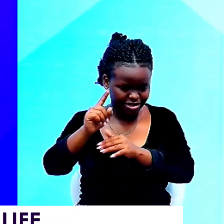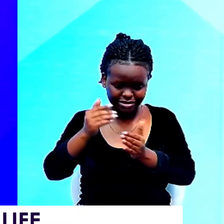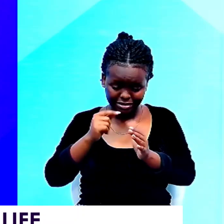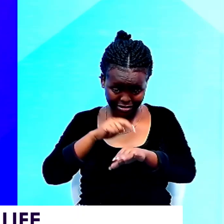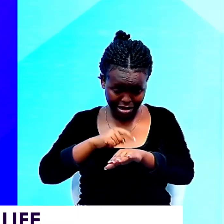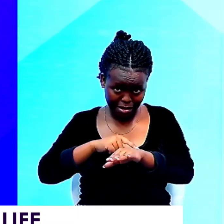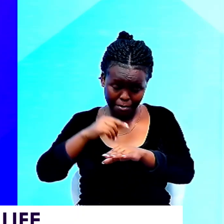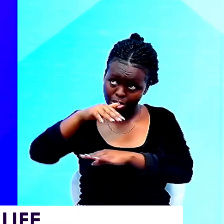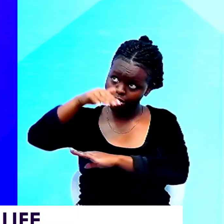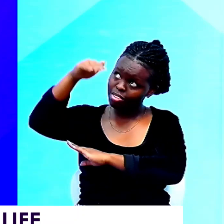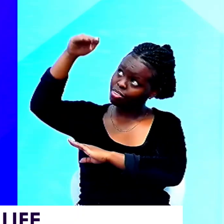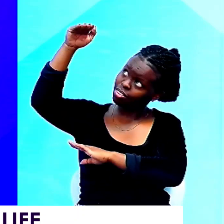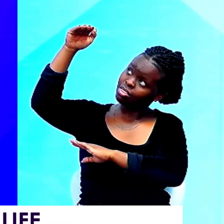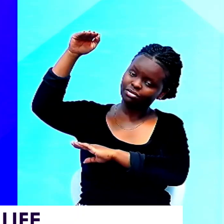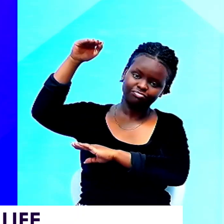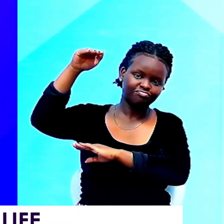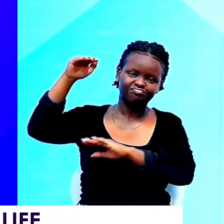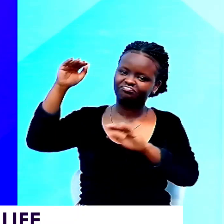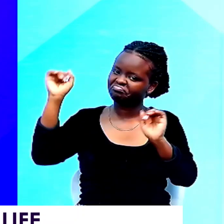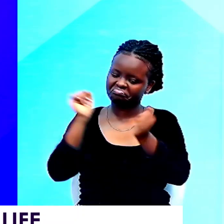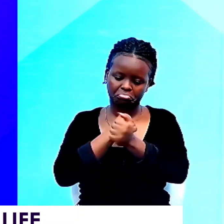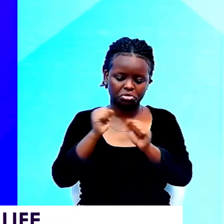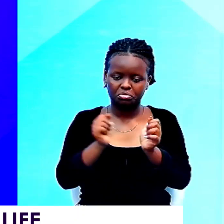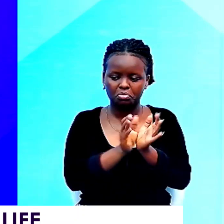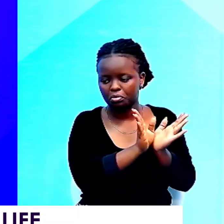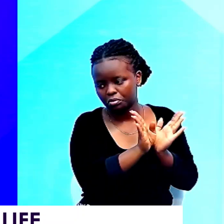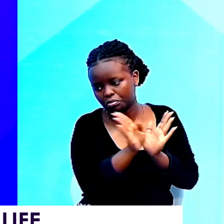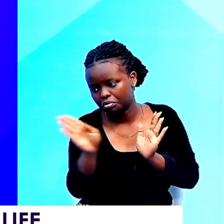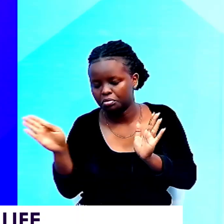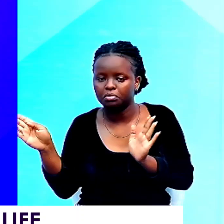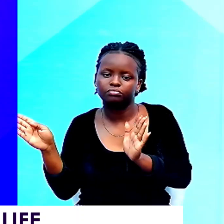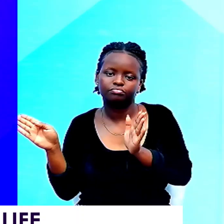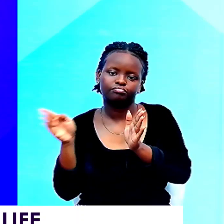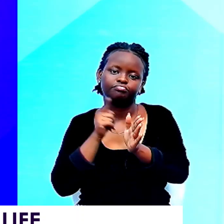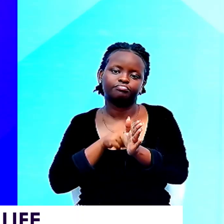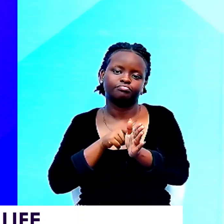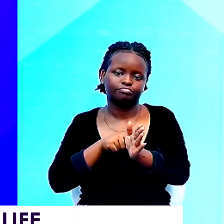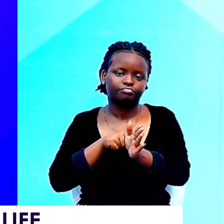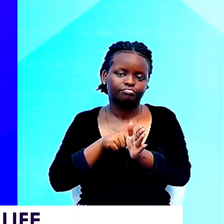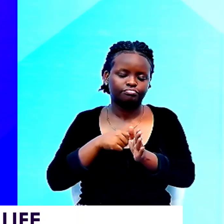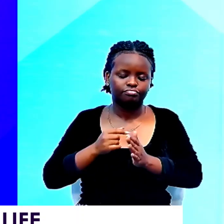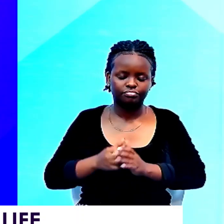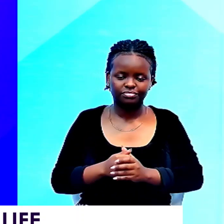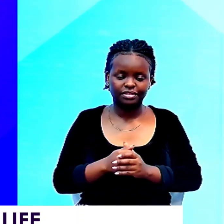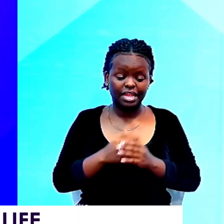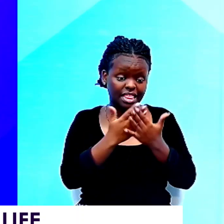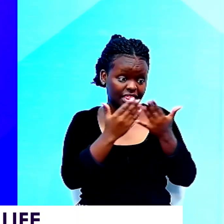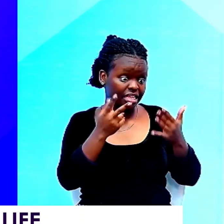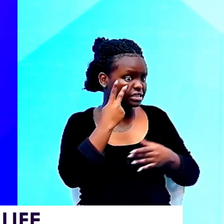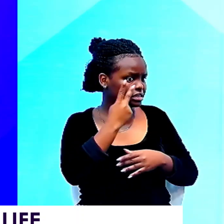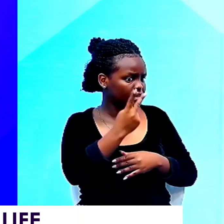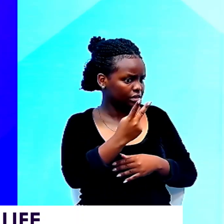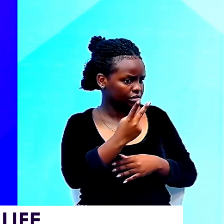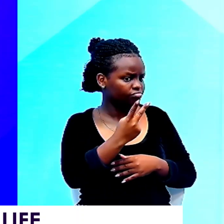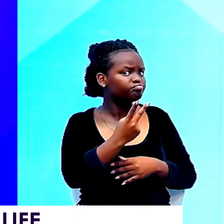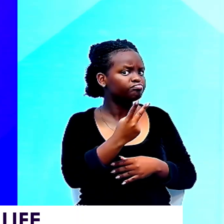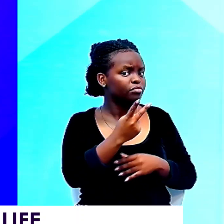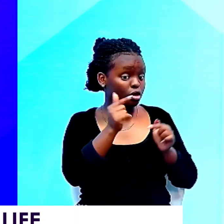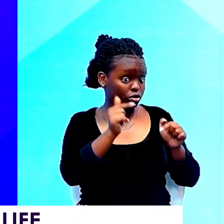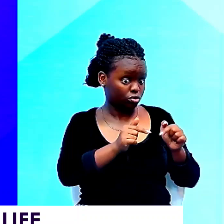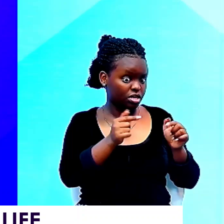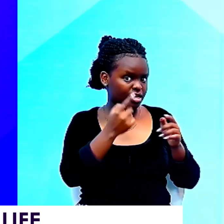are the things that we have exposed them to. These are the things that they are seeing. So today, you will see them